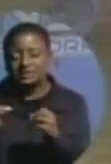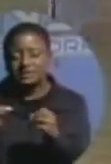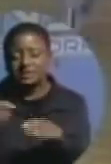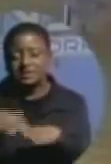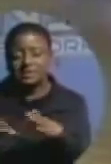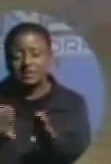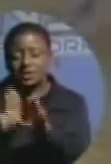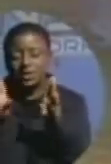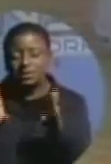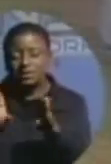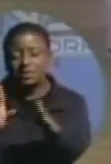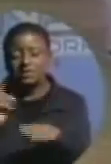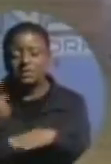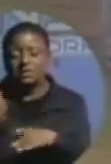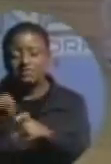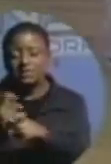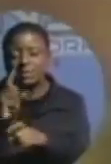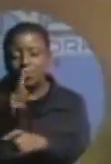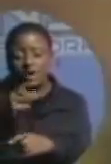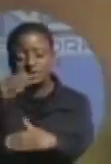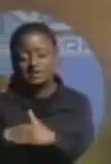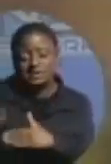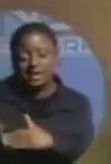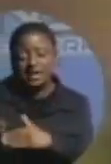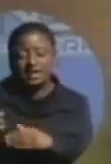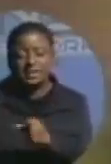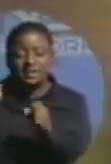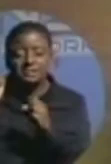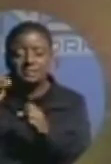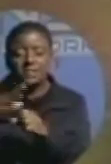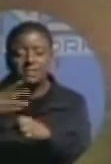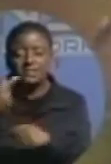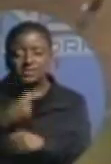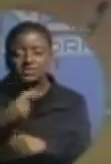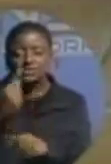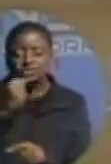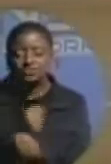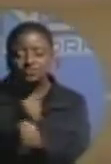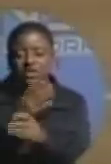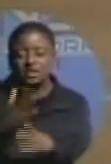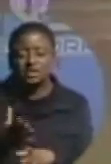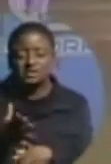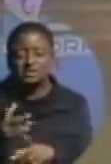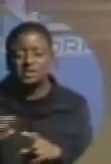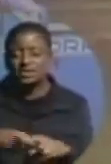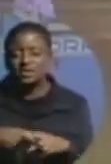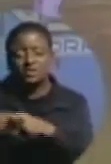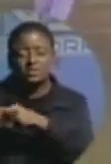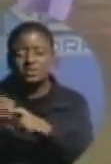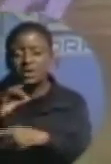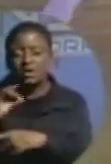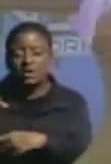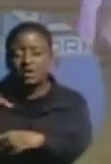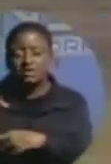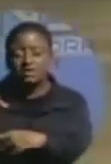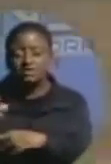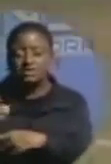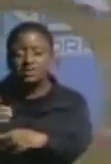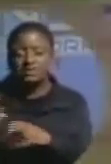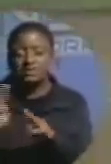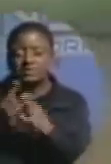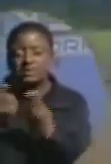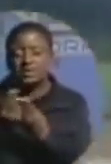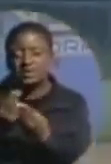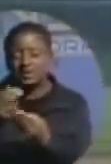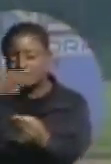only came from one side of the diamond. The Bomber G Truckers once again able to hold off the bats of the Dorney United Hitmen. They coasted to a